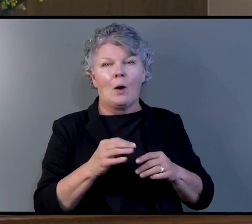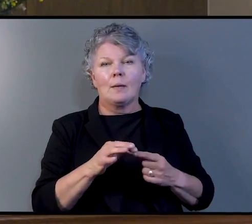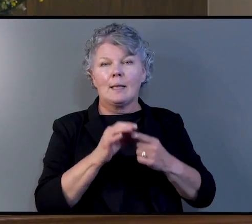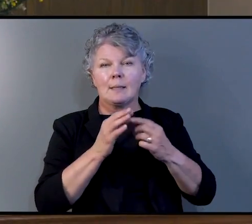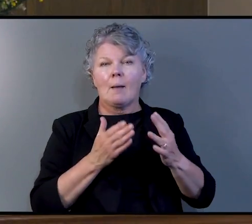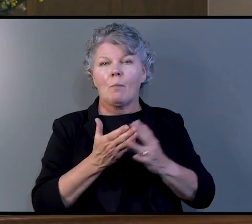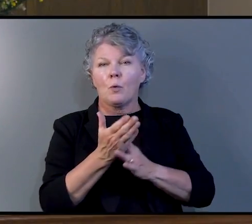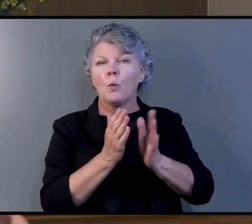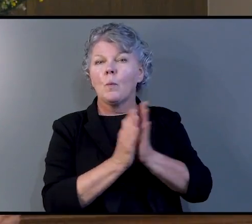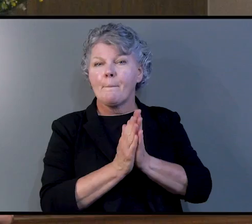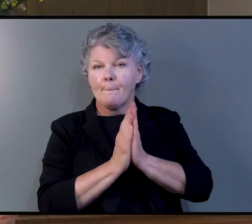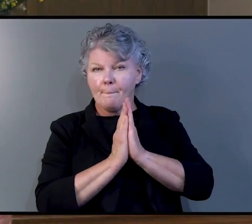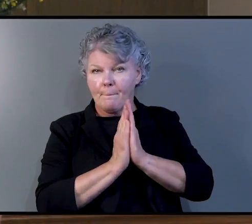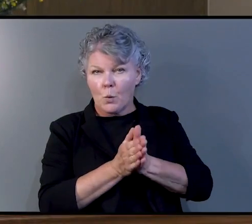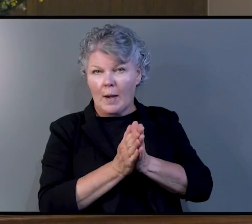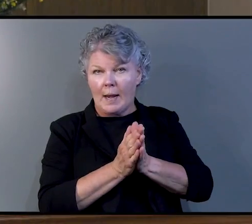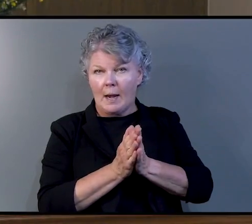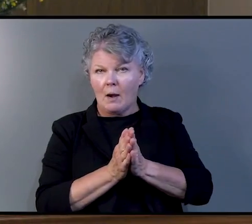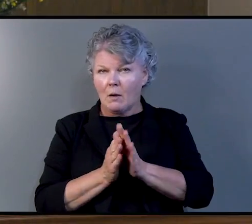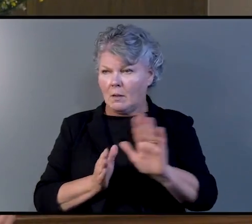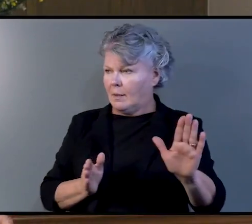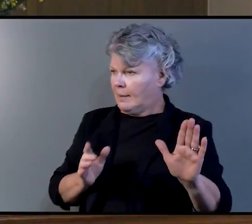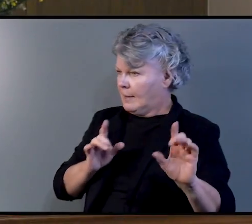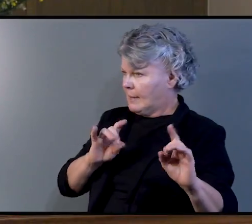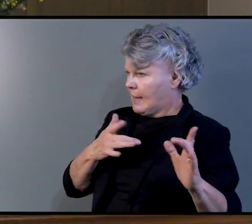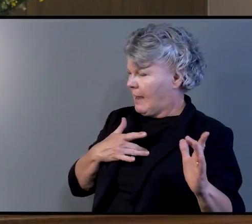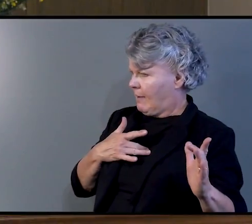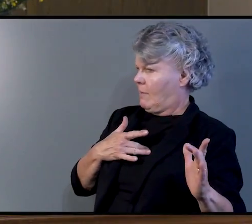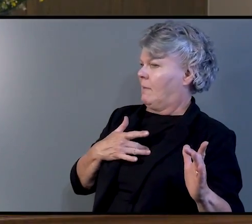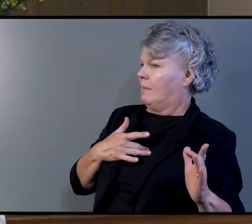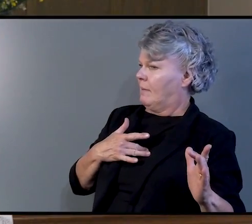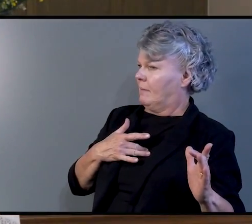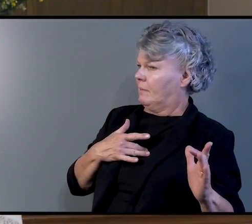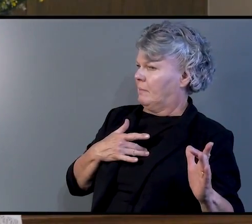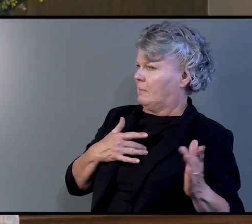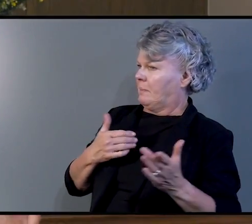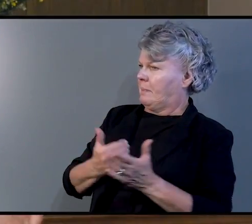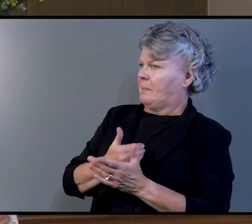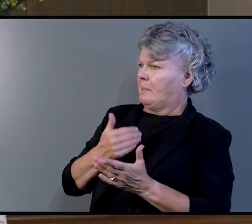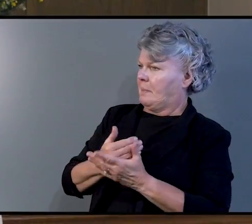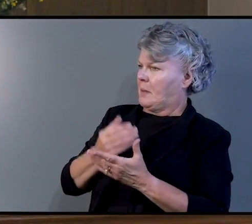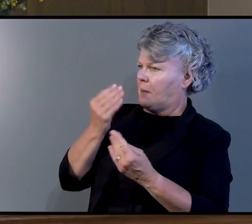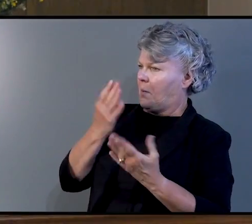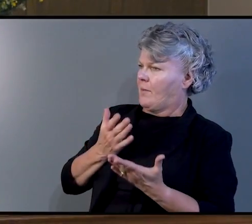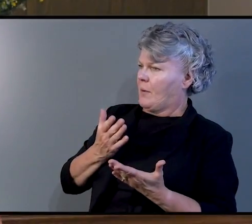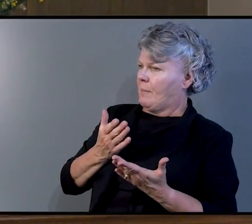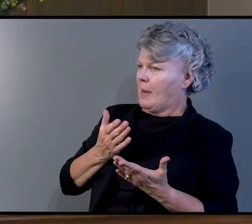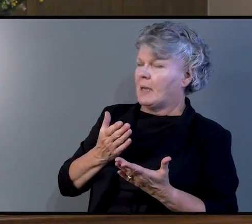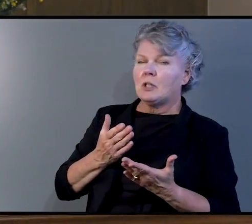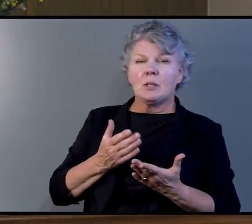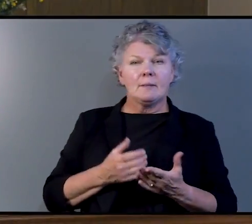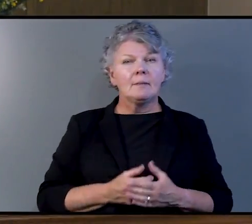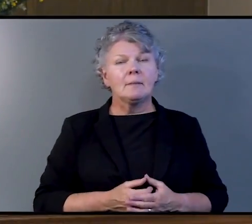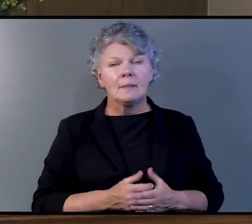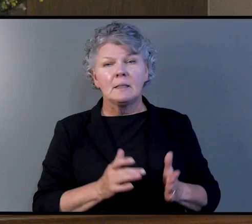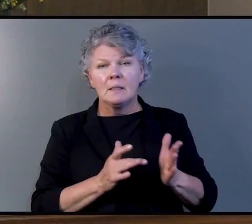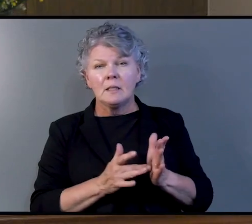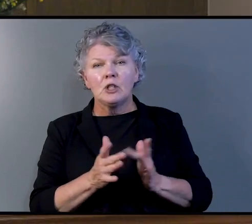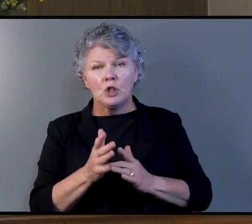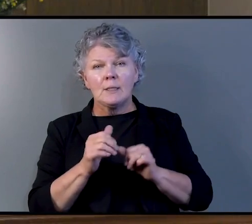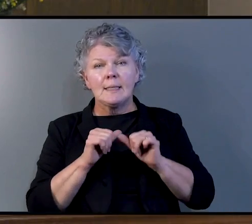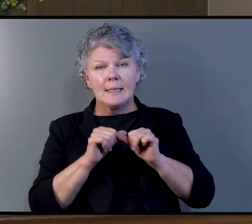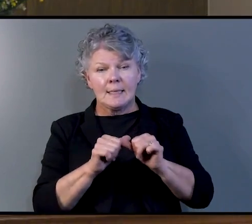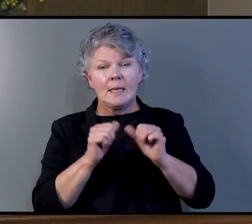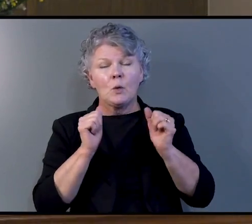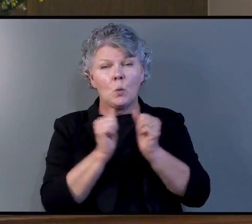prayer. This was all new and unexpected for the disciples. All throughout this encounter, Jesus is having to bear